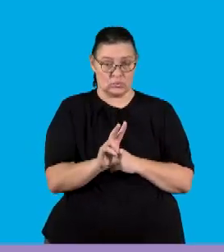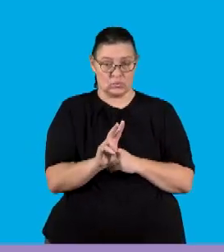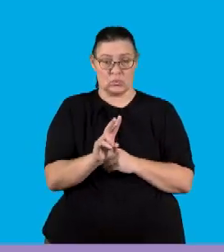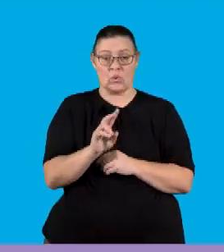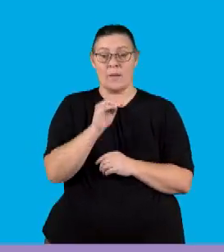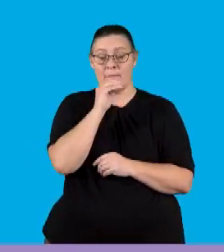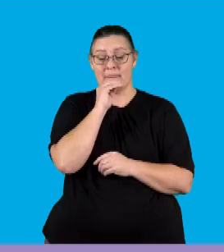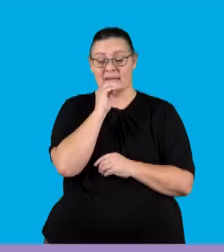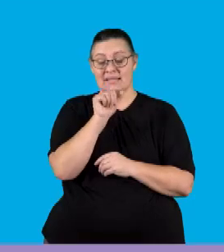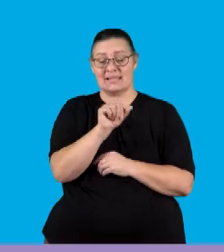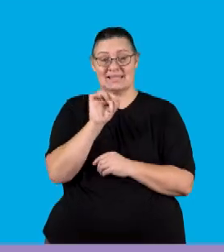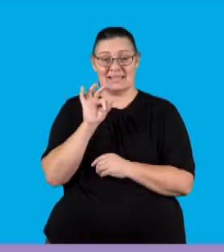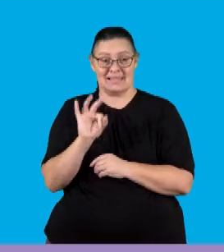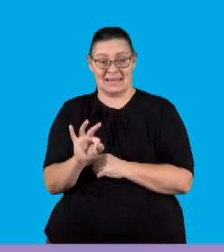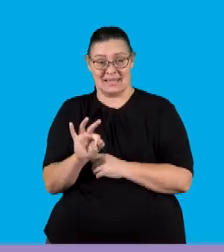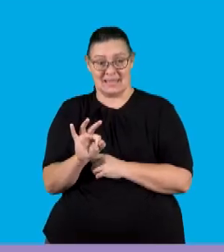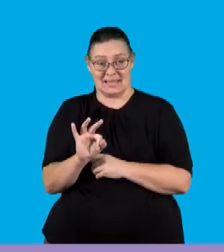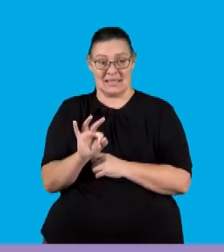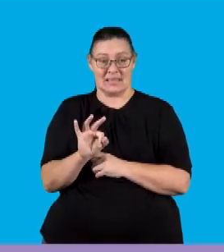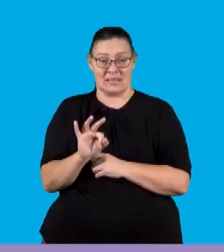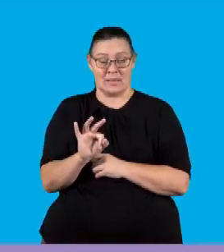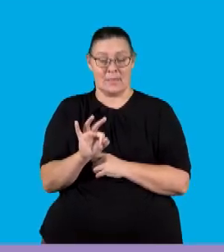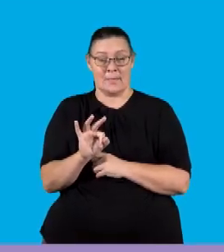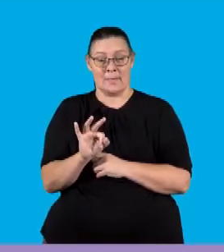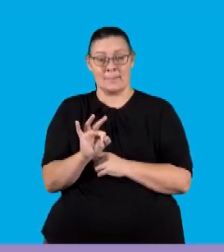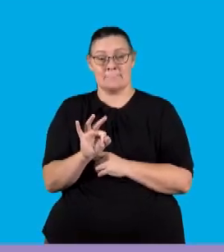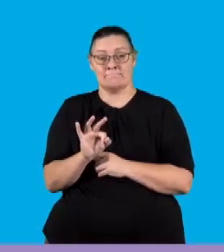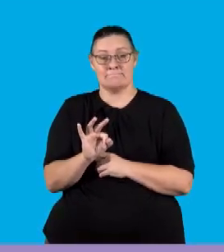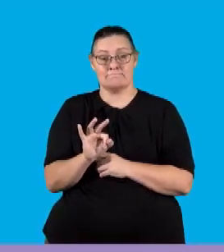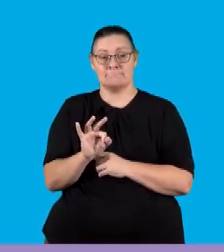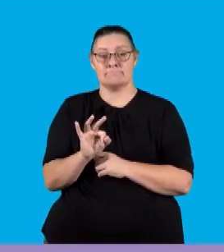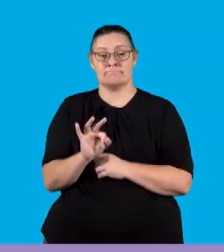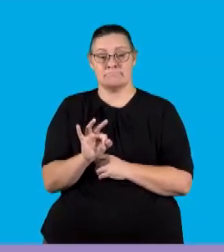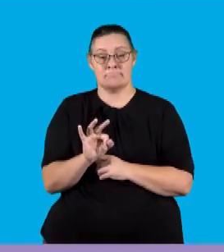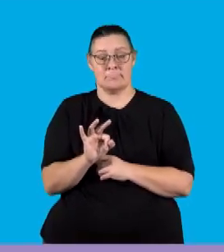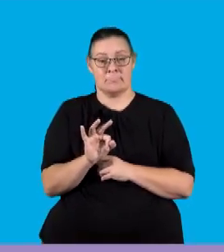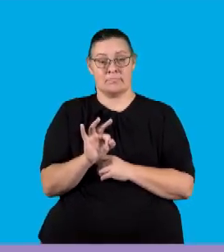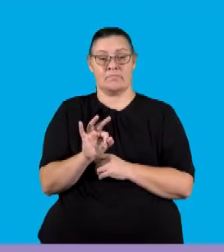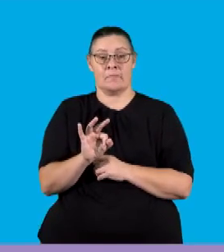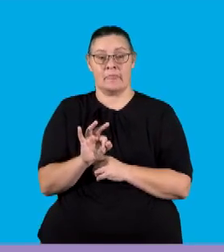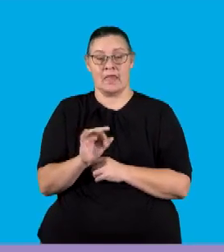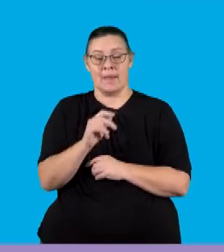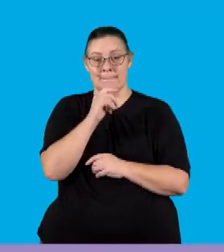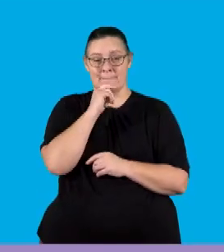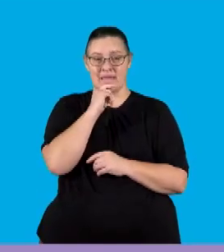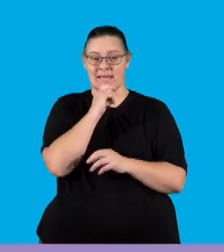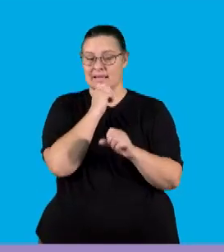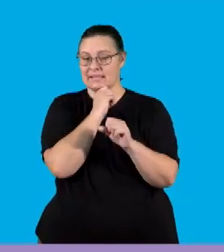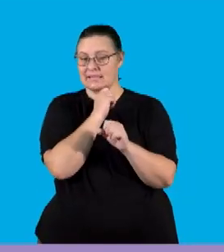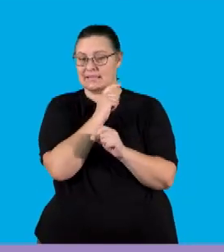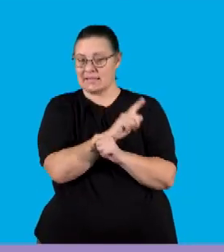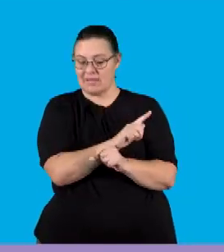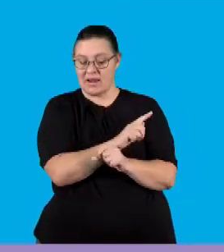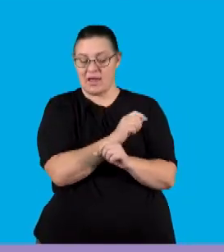are going to add 2 to 61. Now that is going to give us a 63. Now from